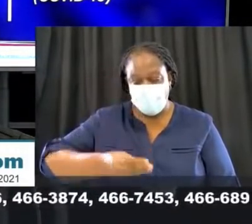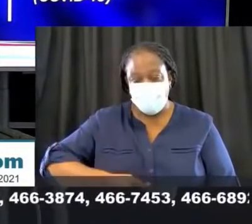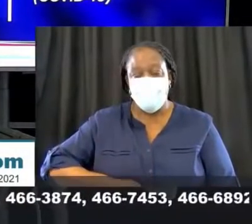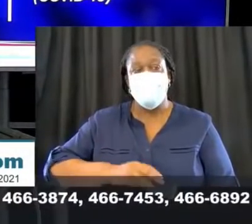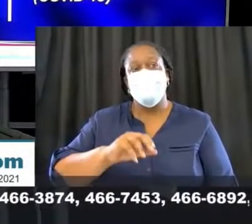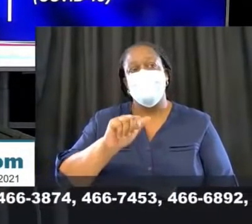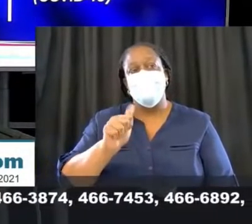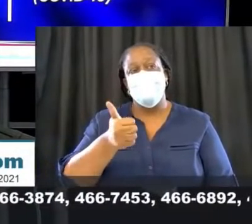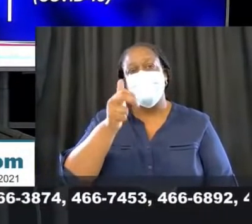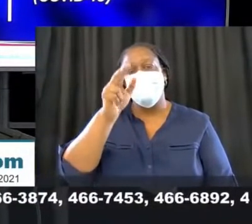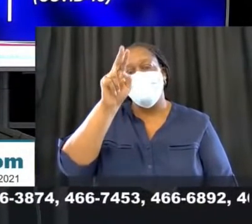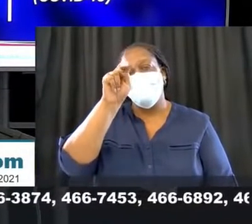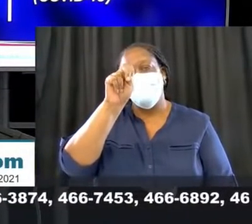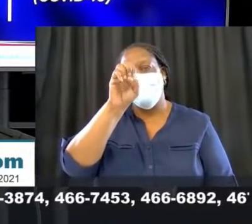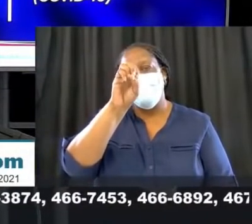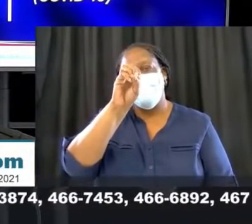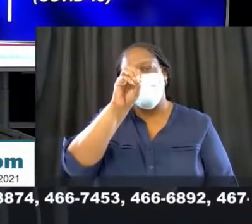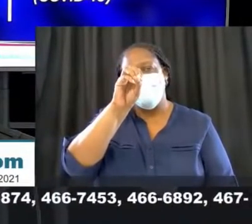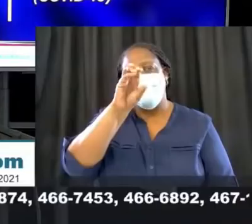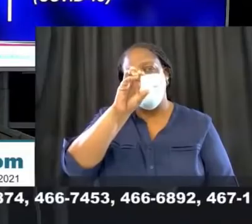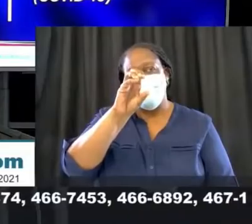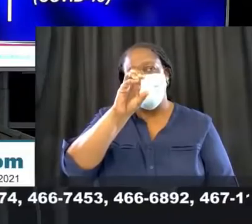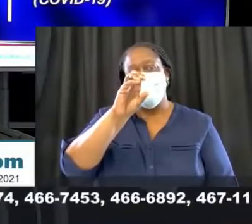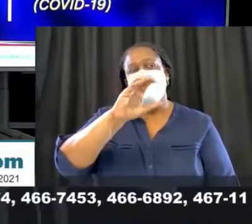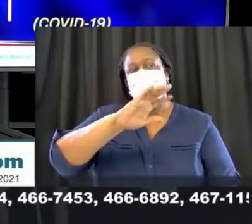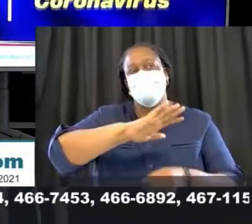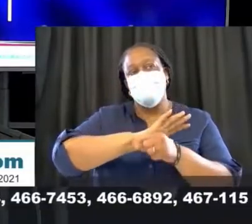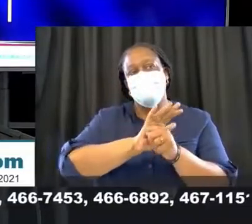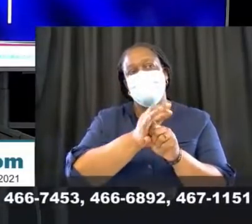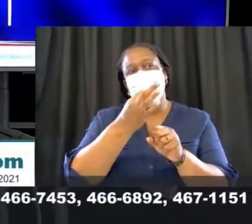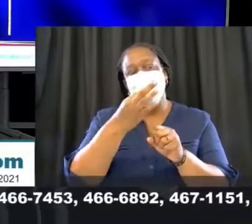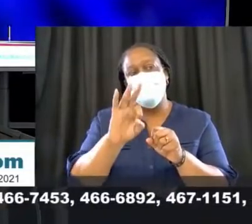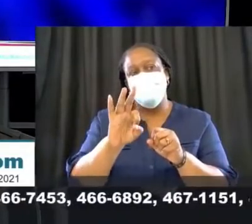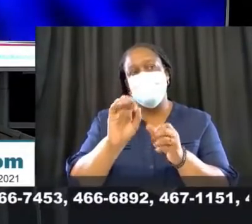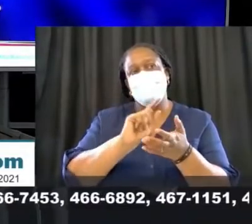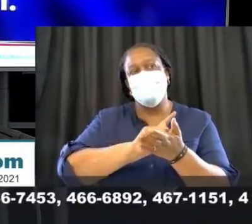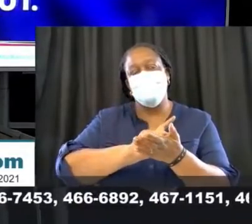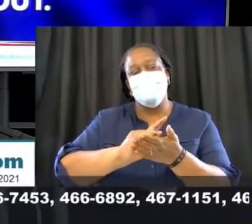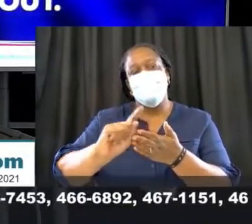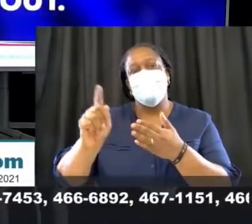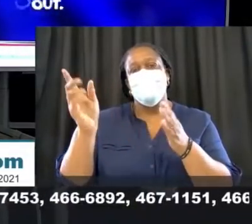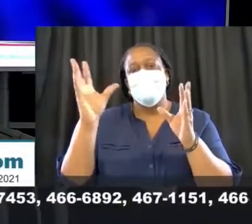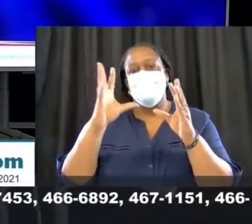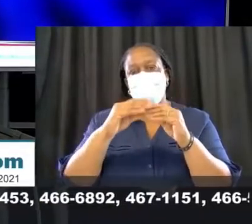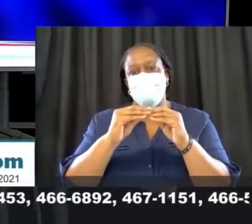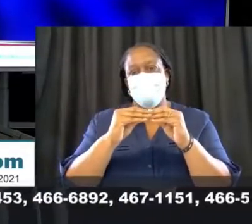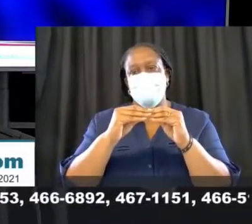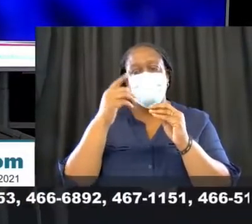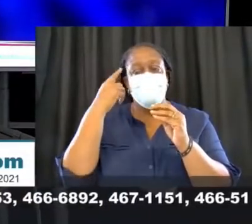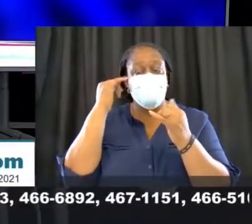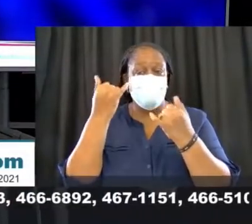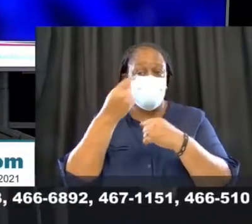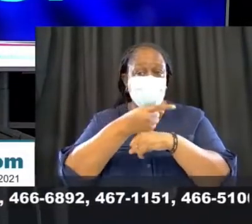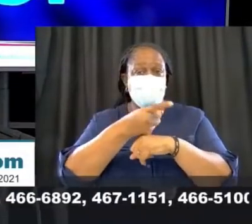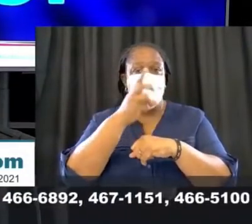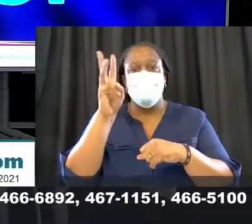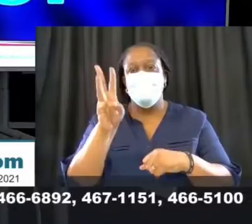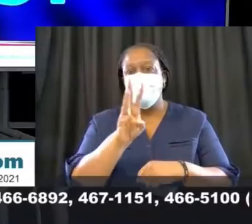NEOC COVID-19 weekly briefing for Wednesday, the 8th day of